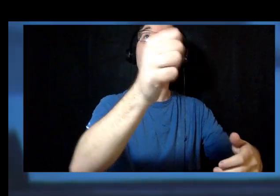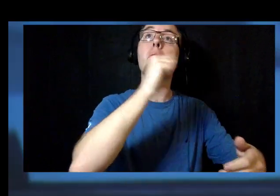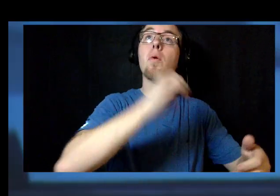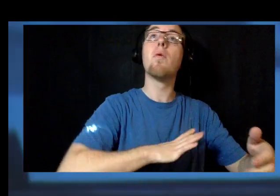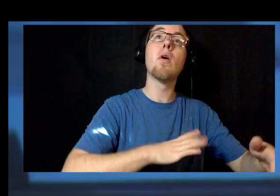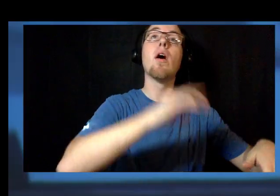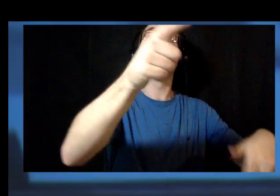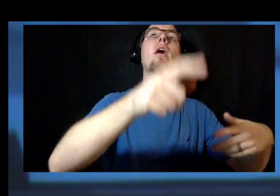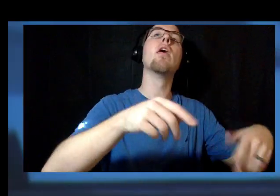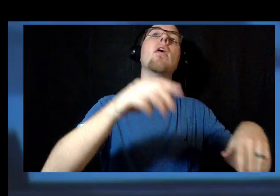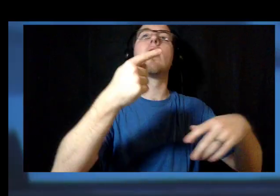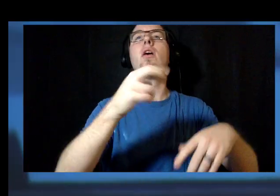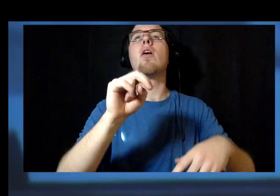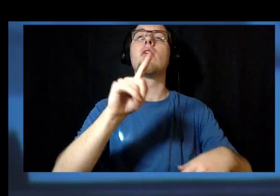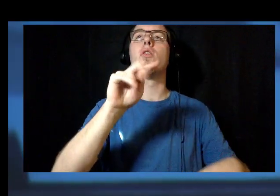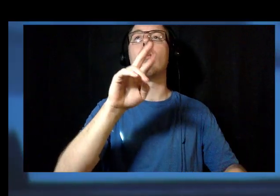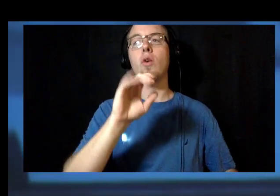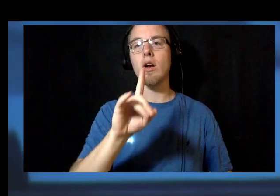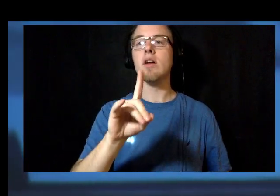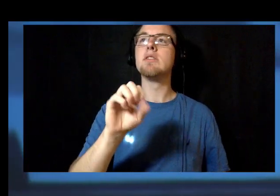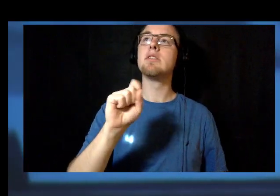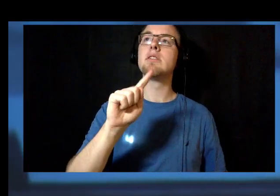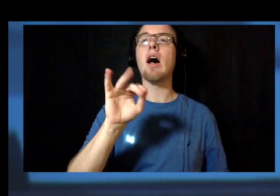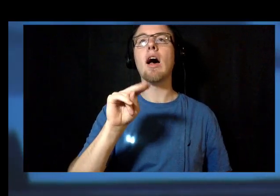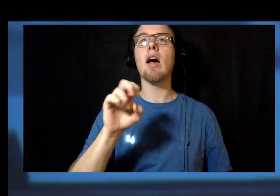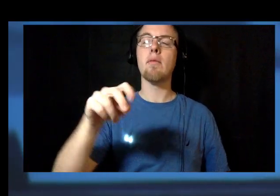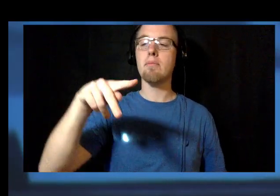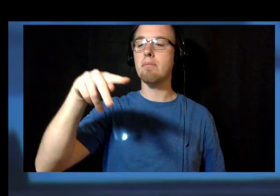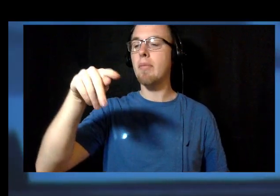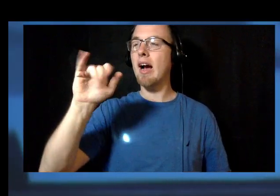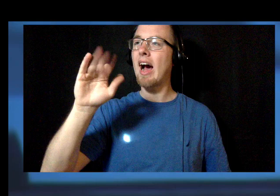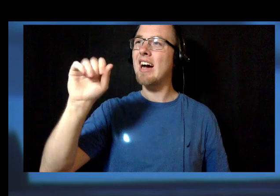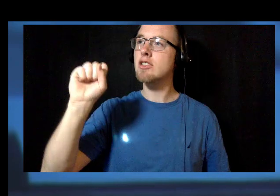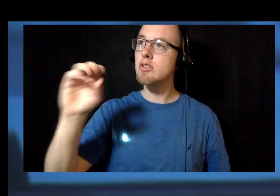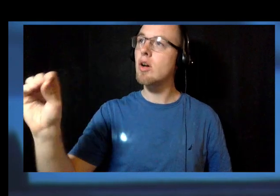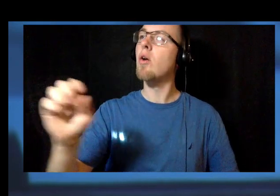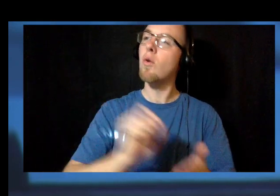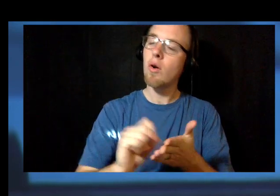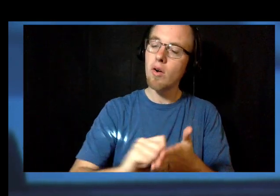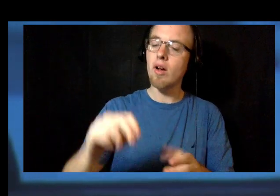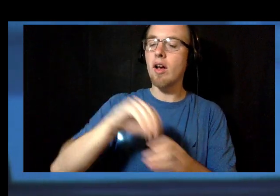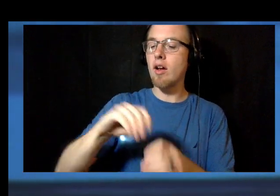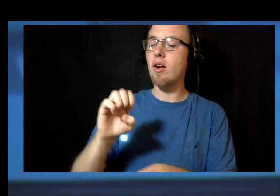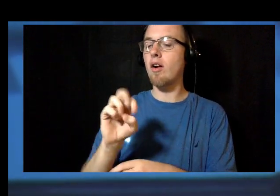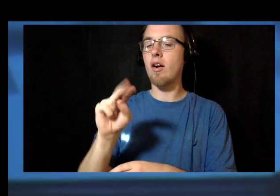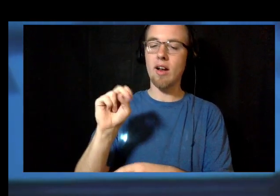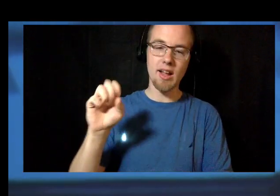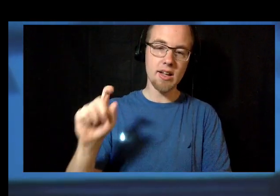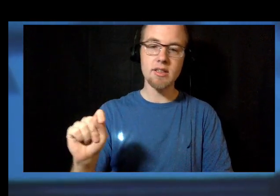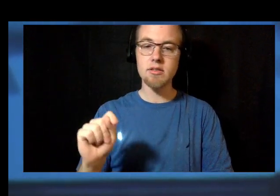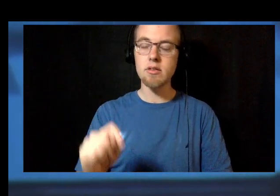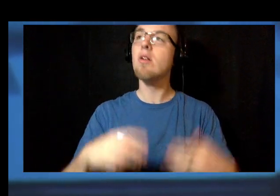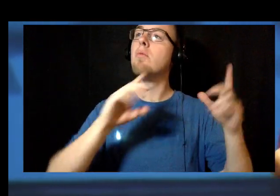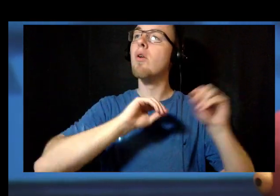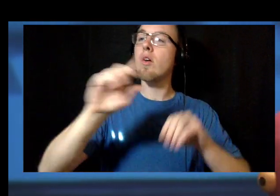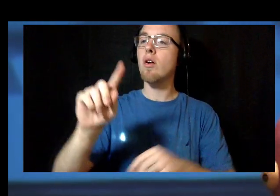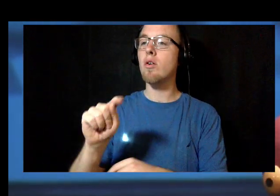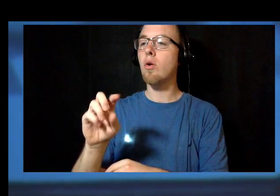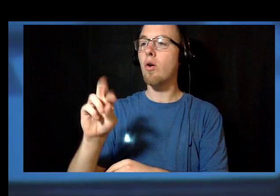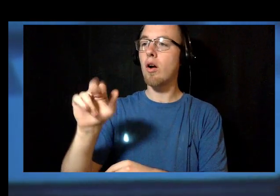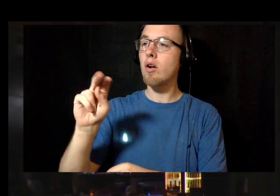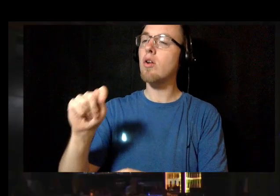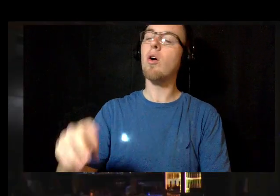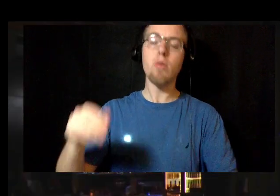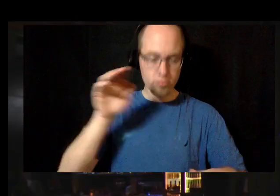they kicked it with Pablo Picasso. He started writing in earnest, no pun intended, moved to Toronto, had a kid, moved back to